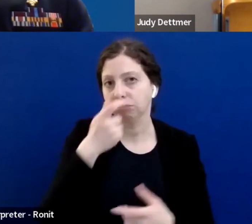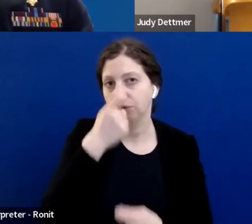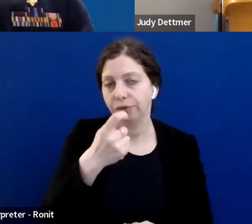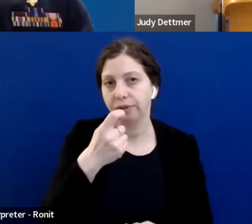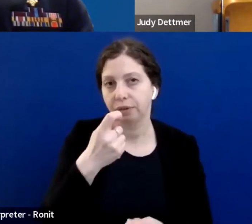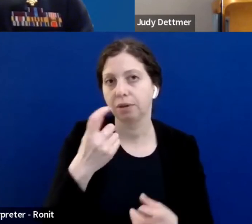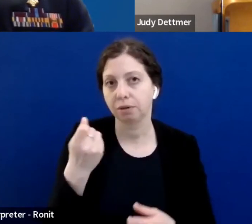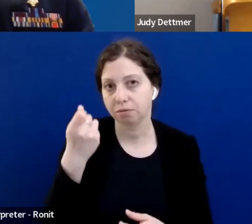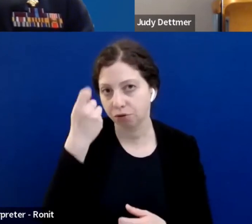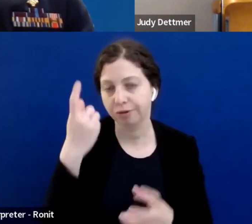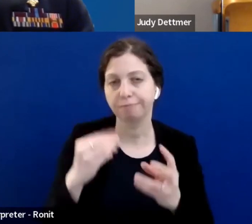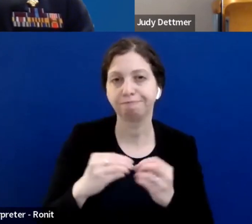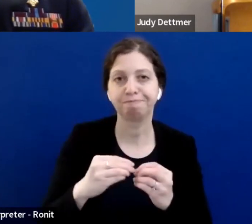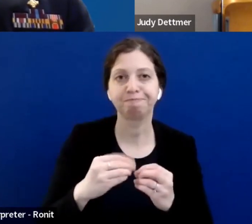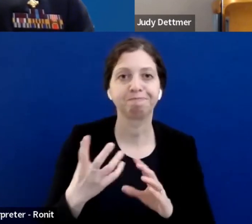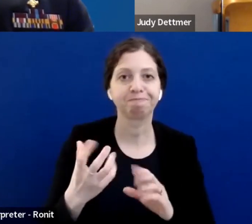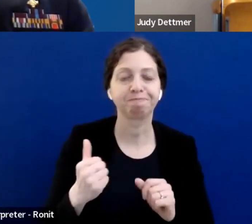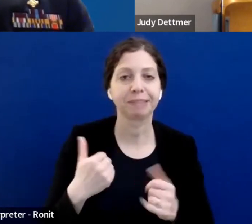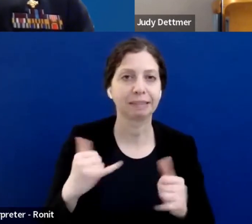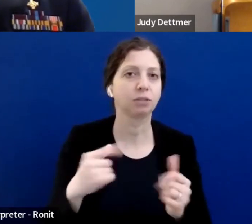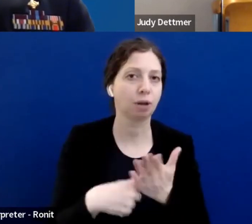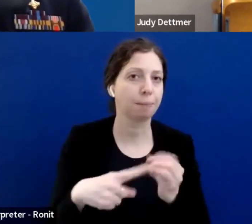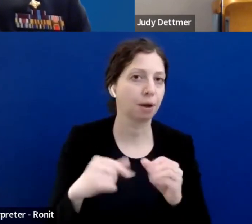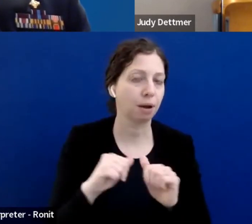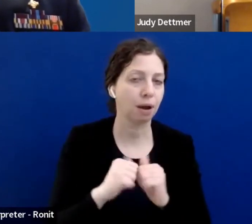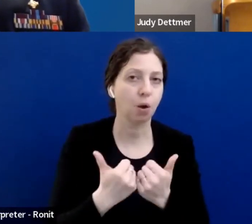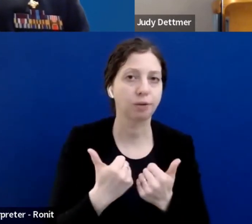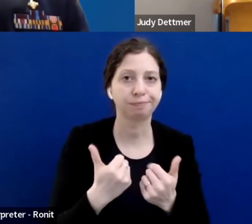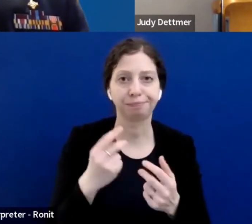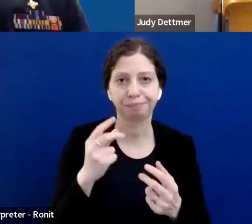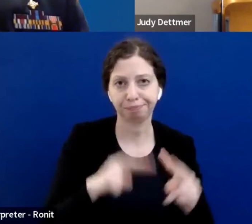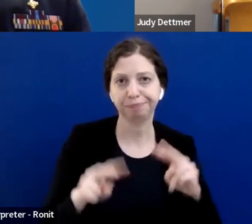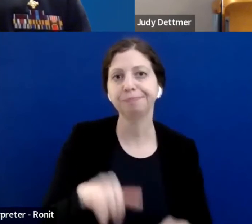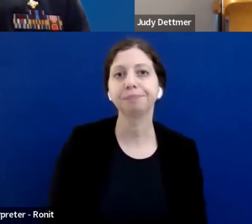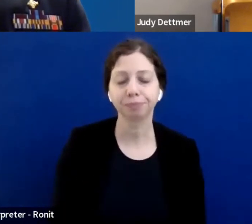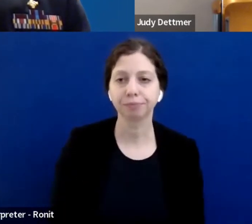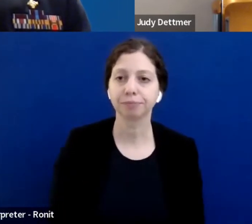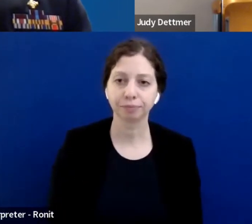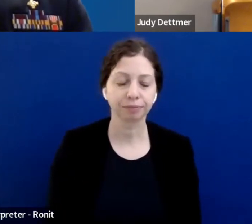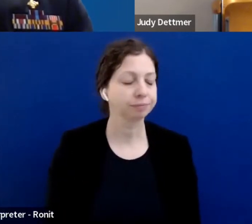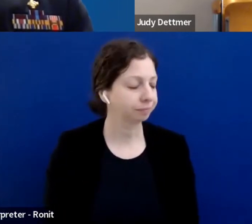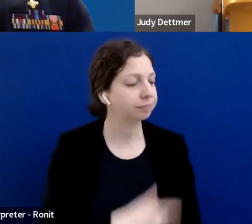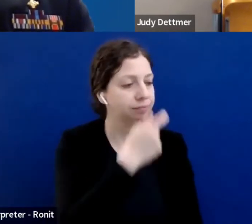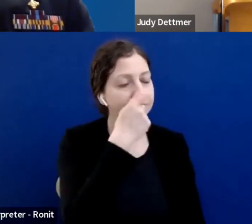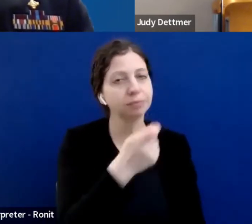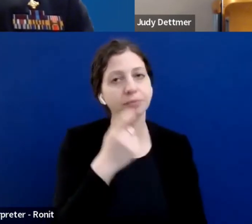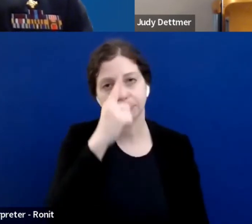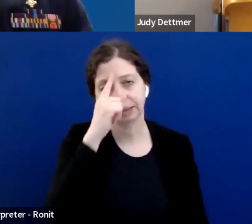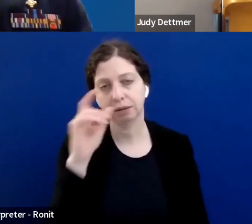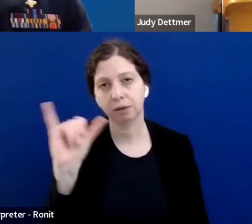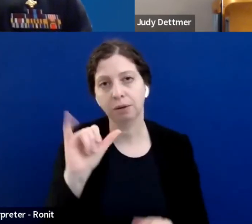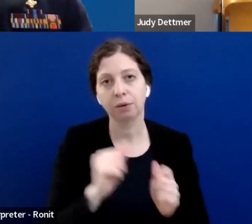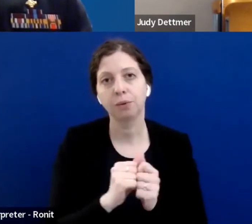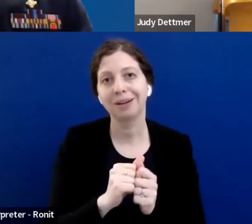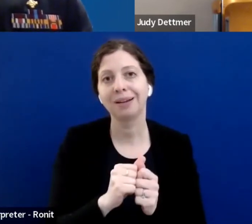understanding, and are still talking about how to maybe look at that. Yeah, that's interesting thinking also with the